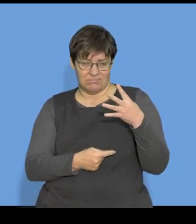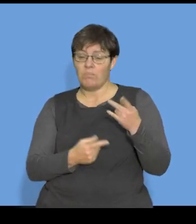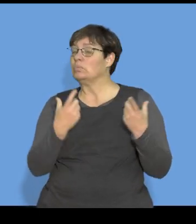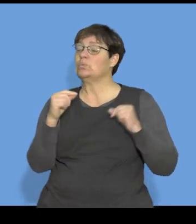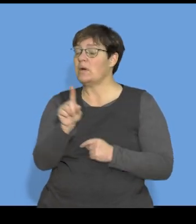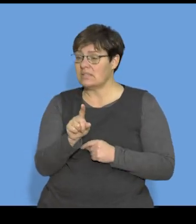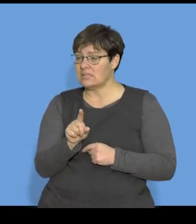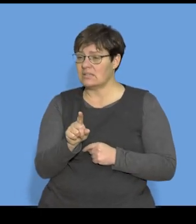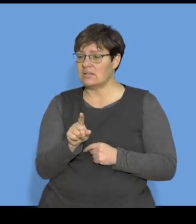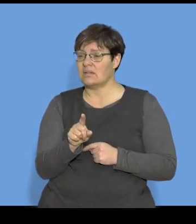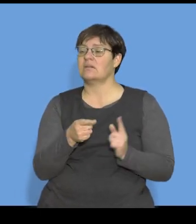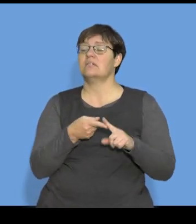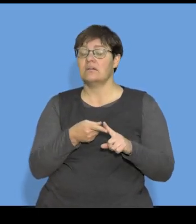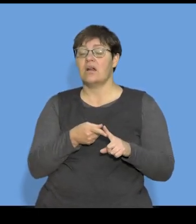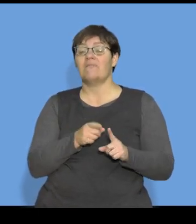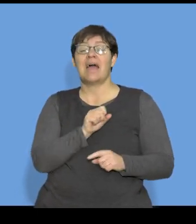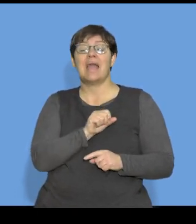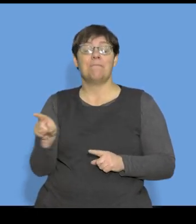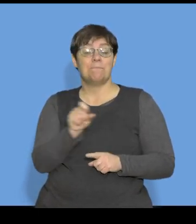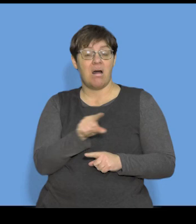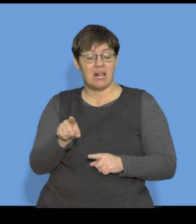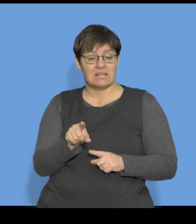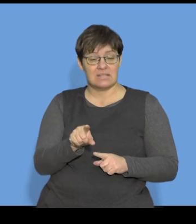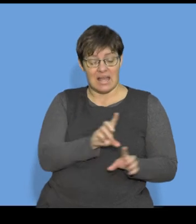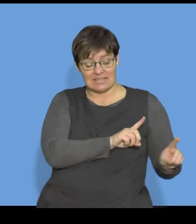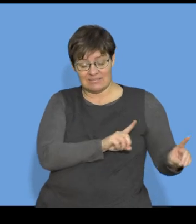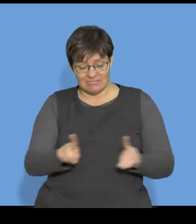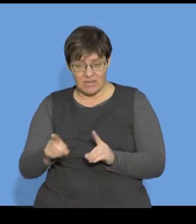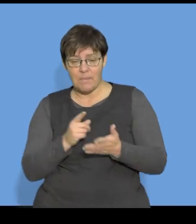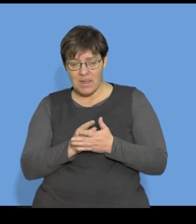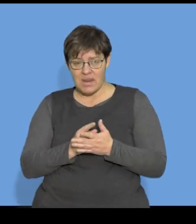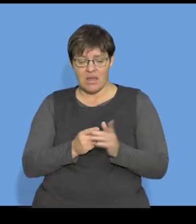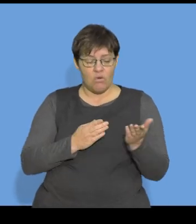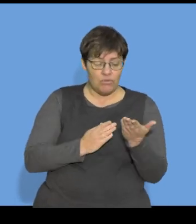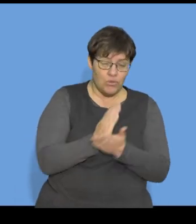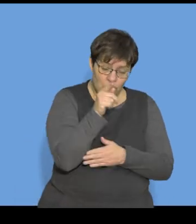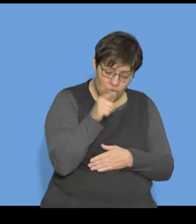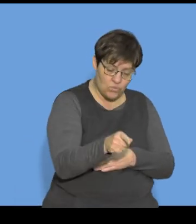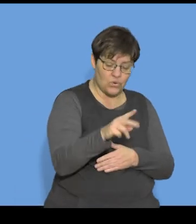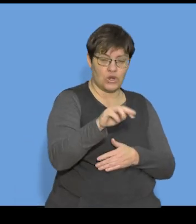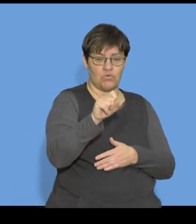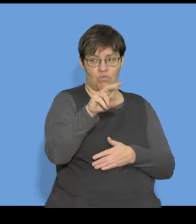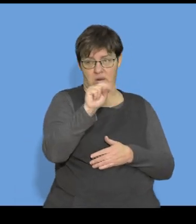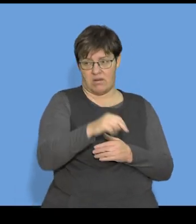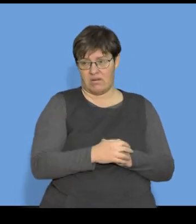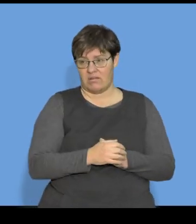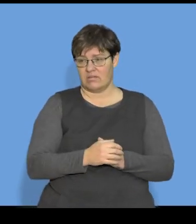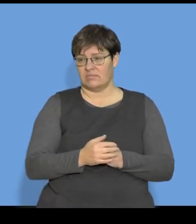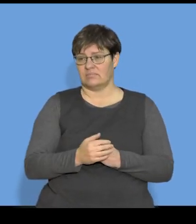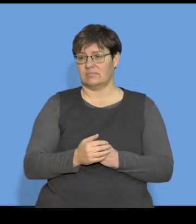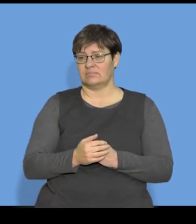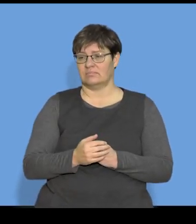following. That does what? That takes the direction of impulse and transmits it through the